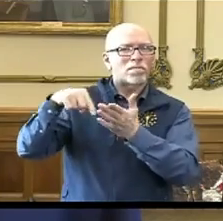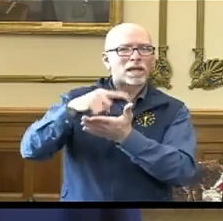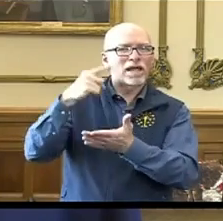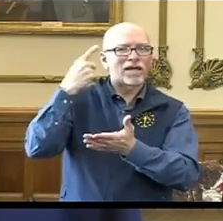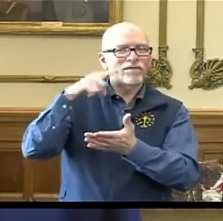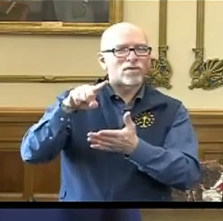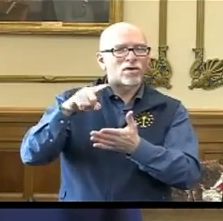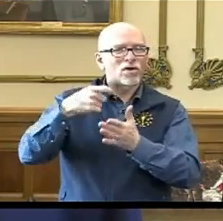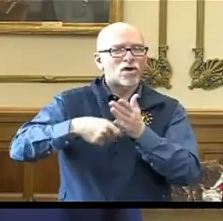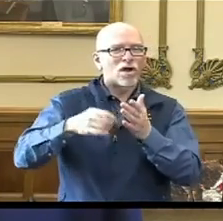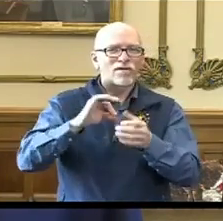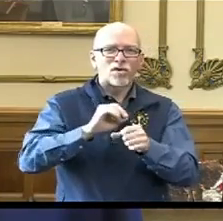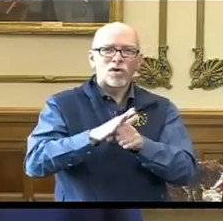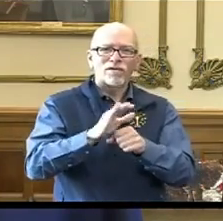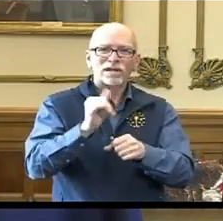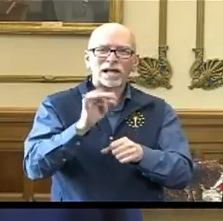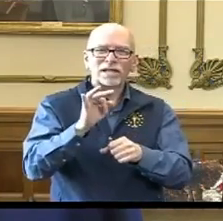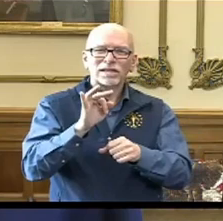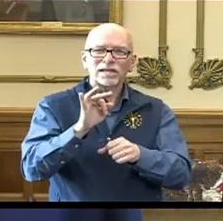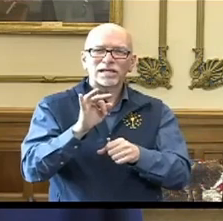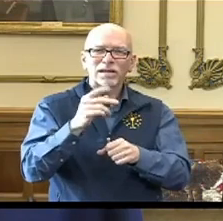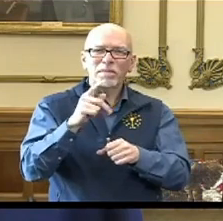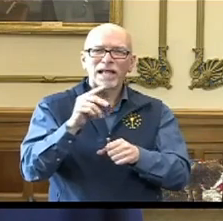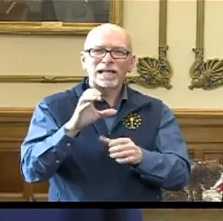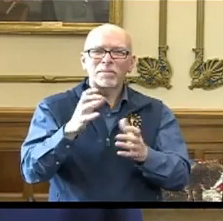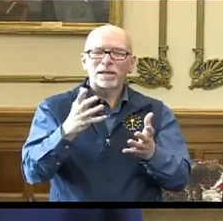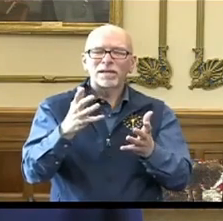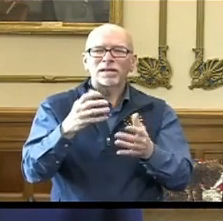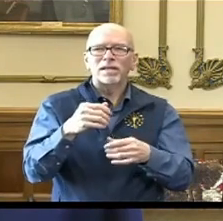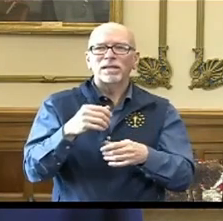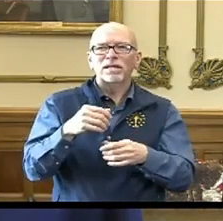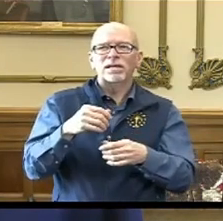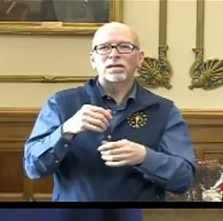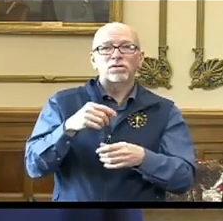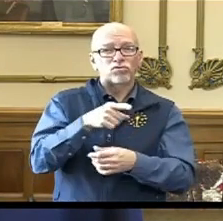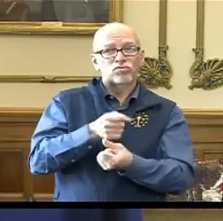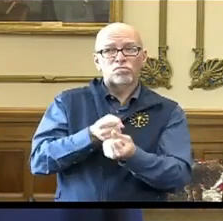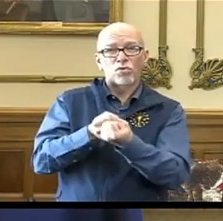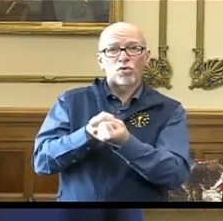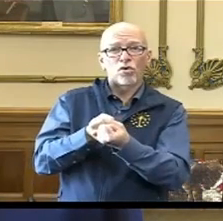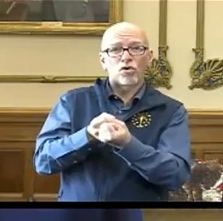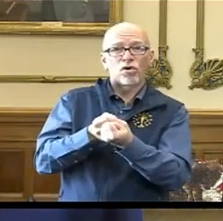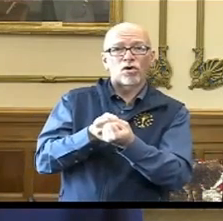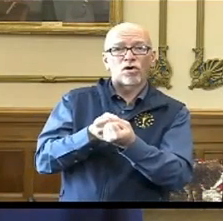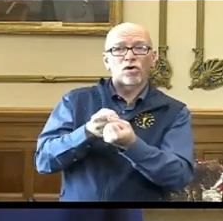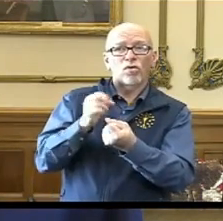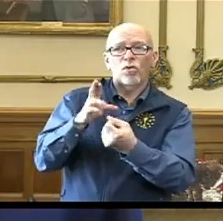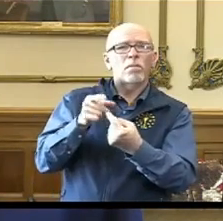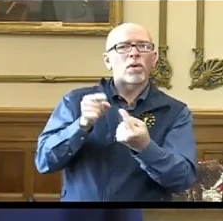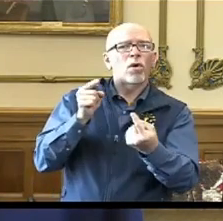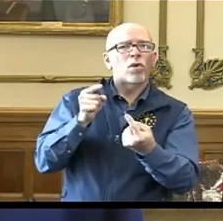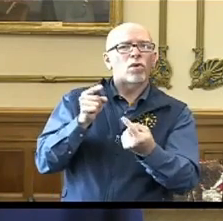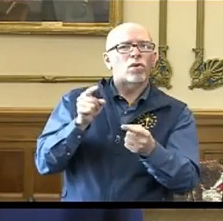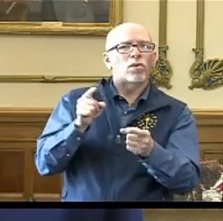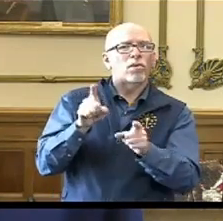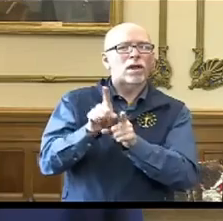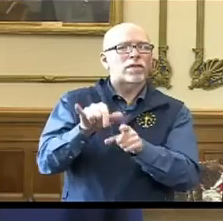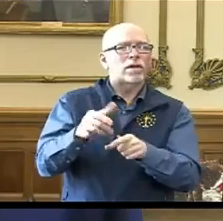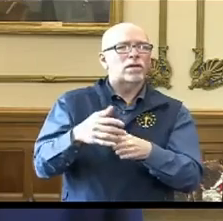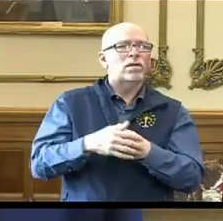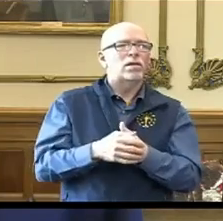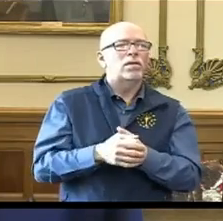the costs of the COVID-19 pandemic. Would you support or oppose a move like that?